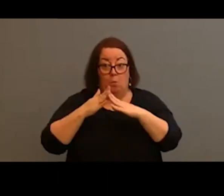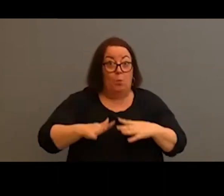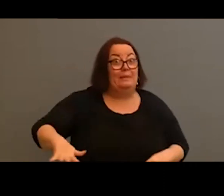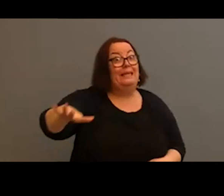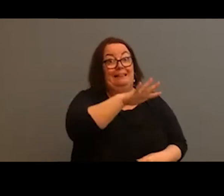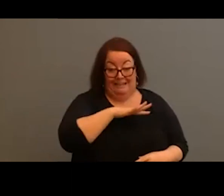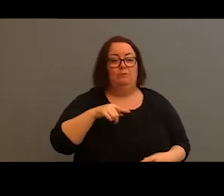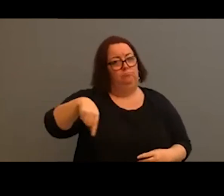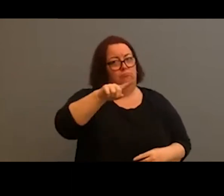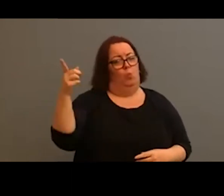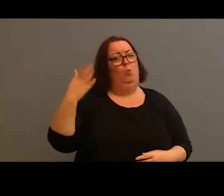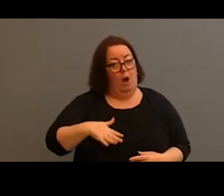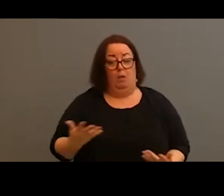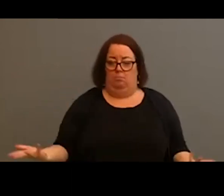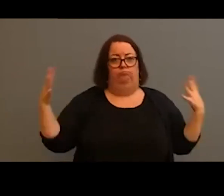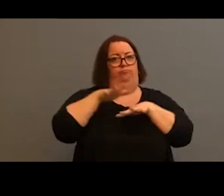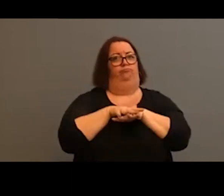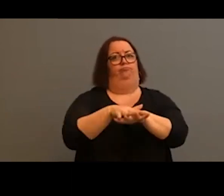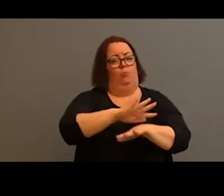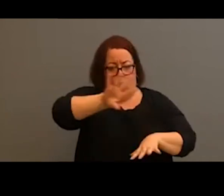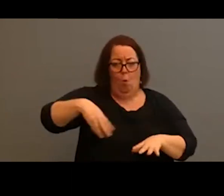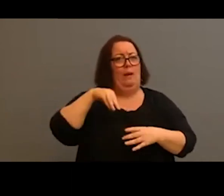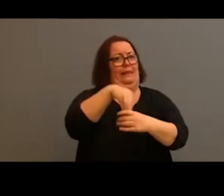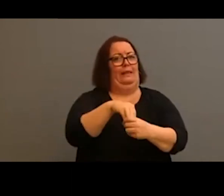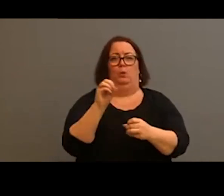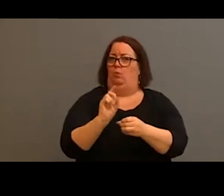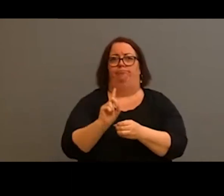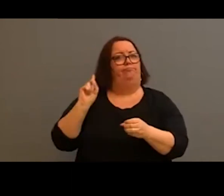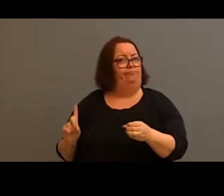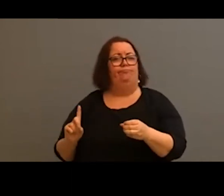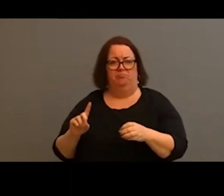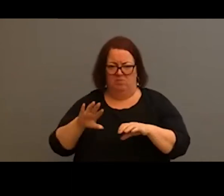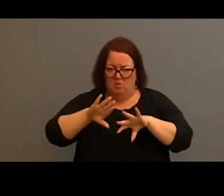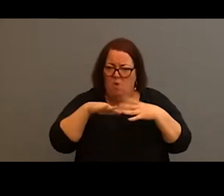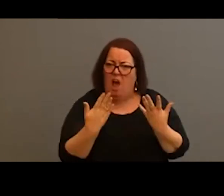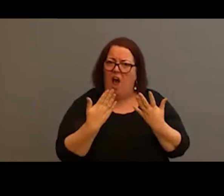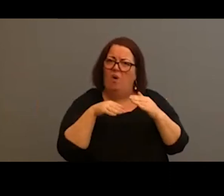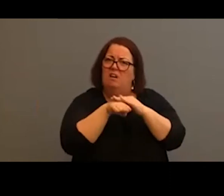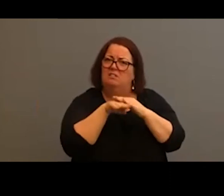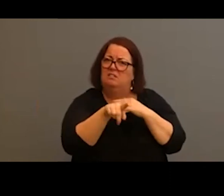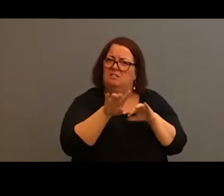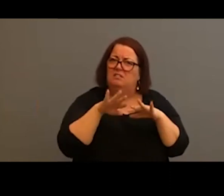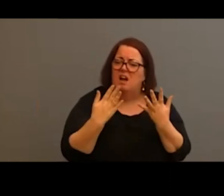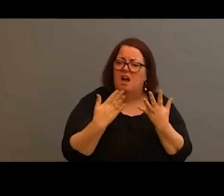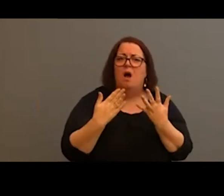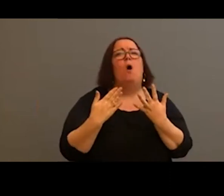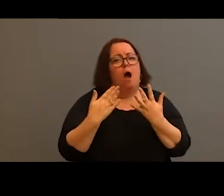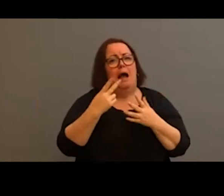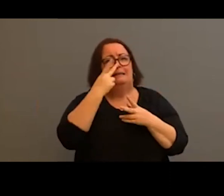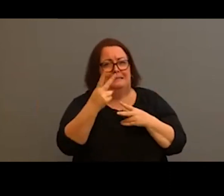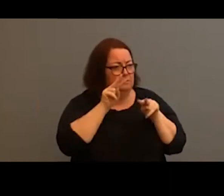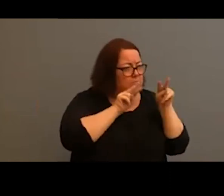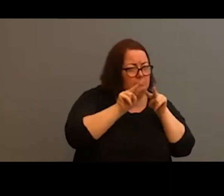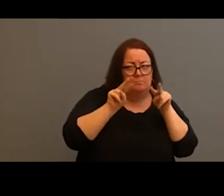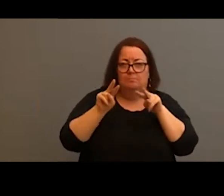of achieving this vision is good accessibility and environments that are safe and convenient to use. And as we know,